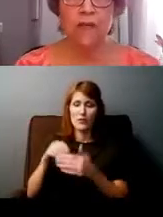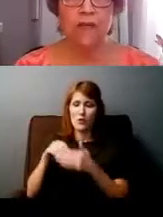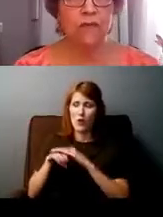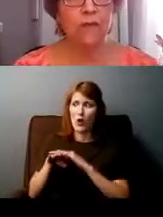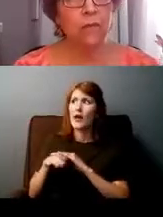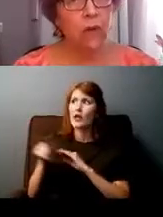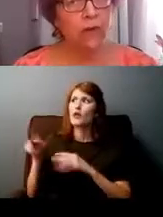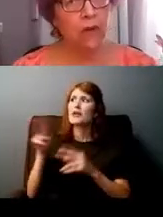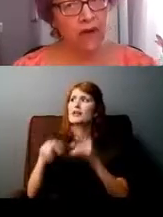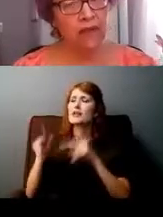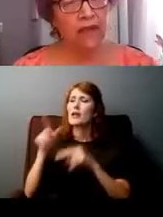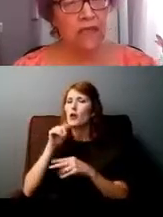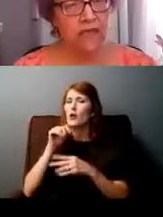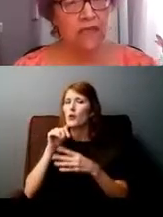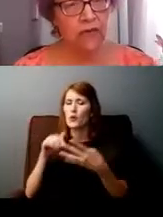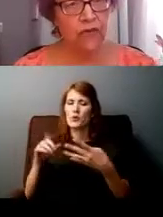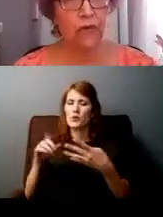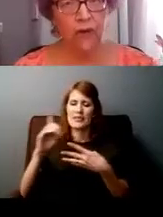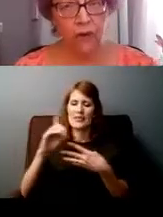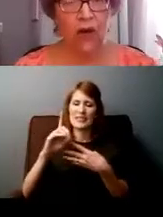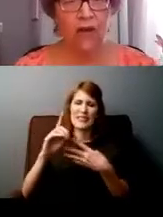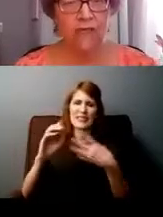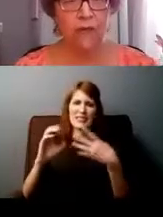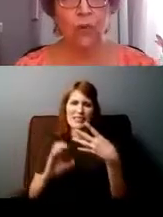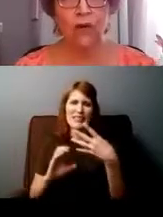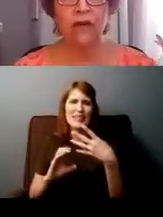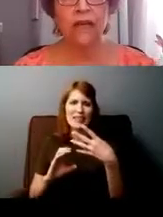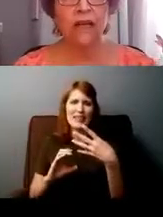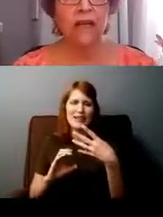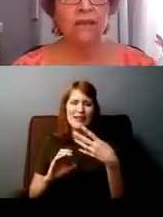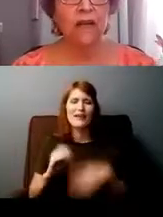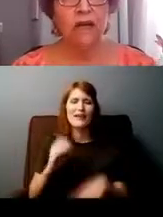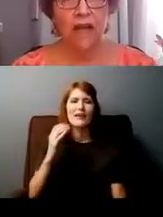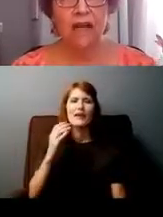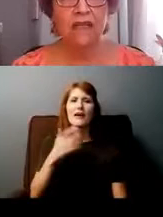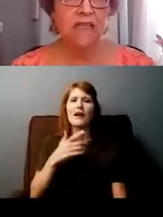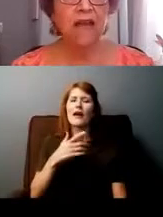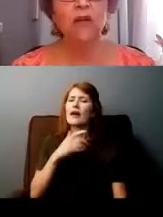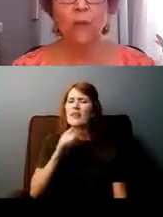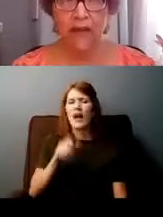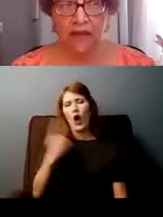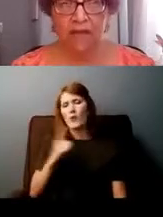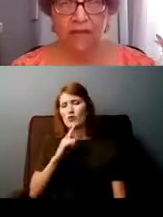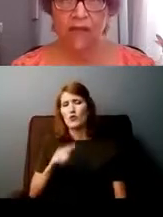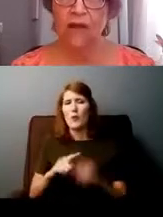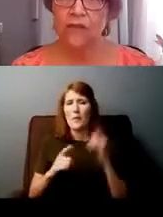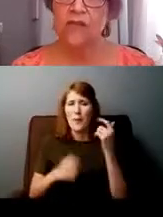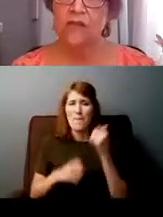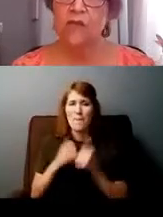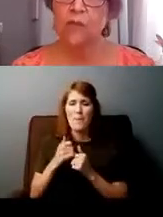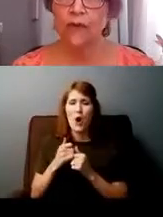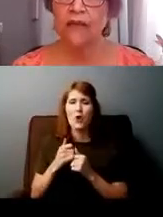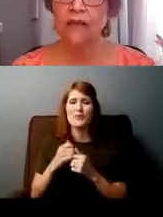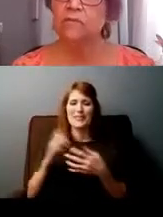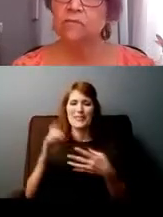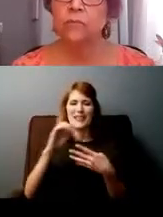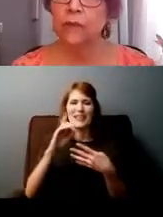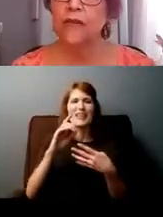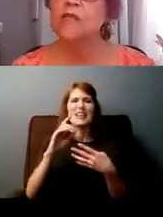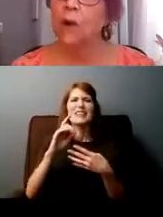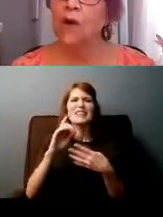C's because for the most part, and this is not true across the board, they're not decorated. The offices are